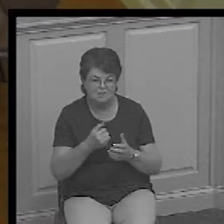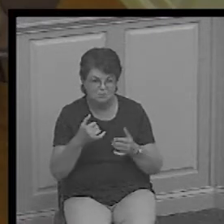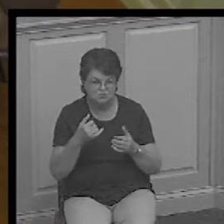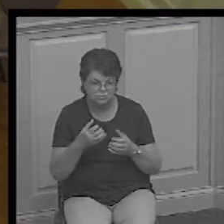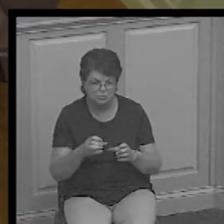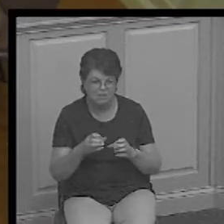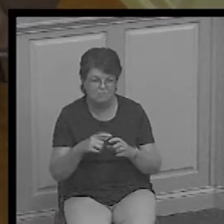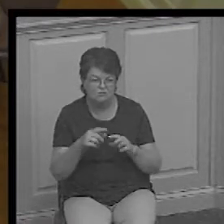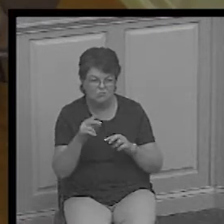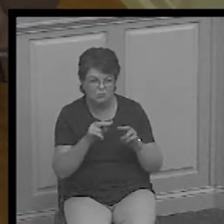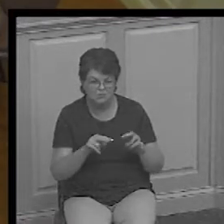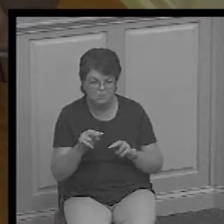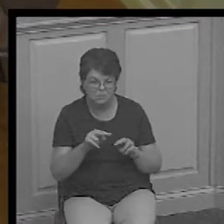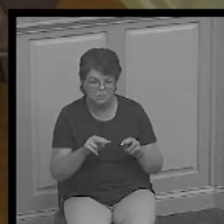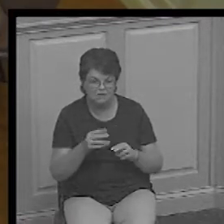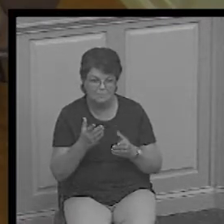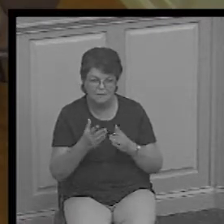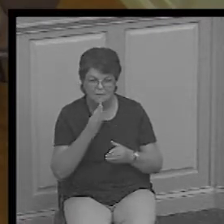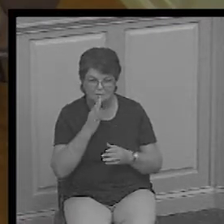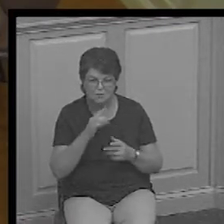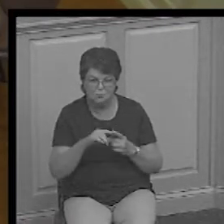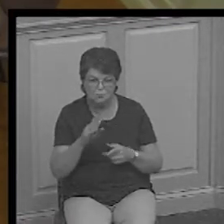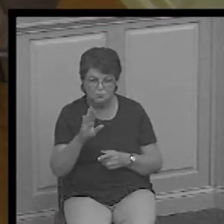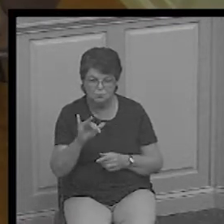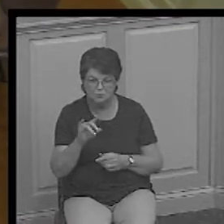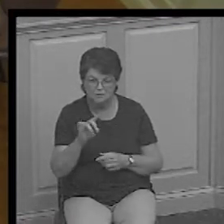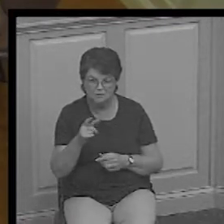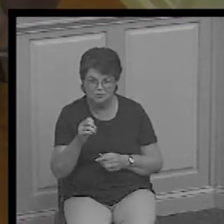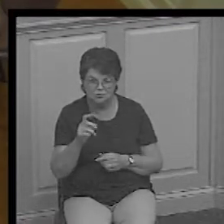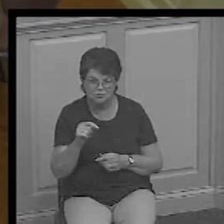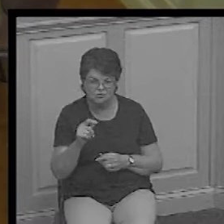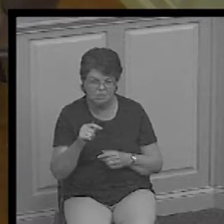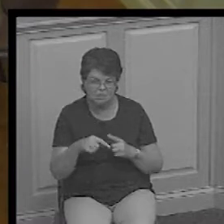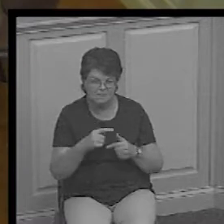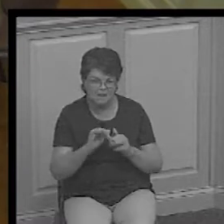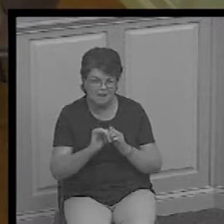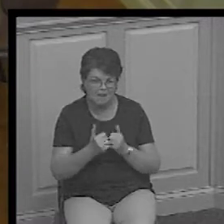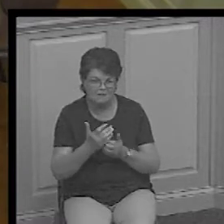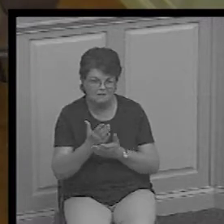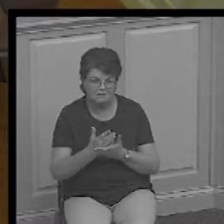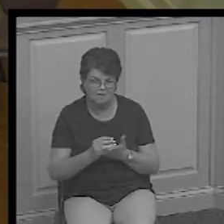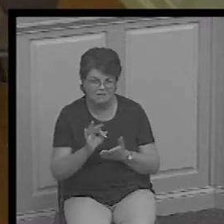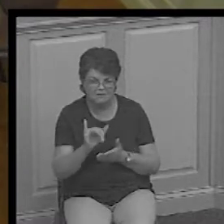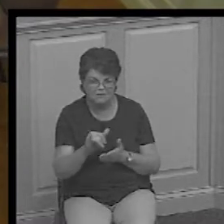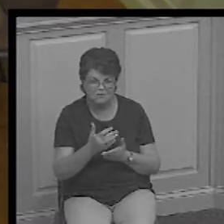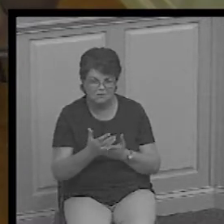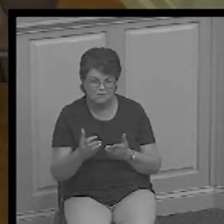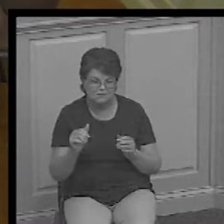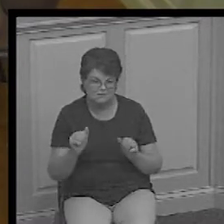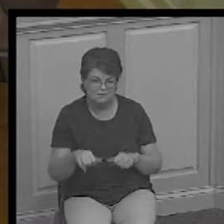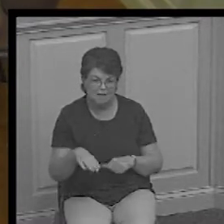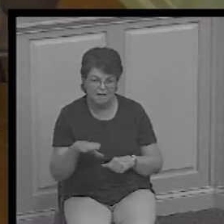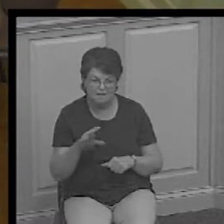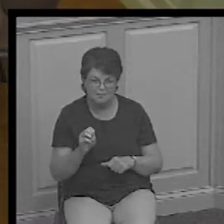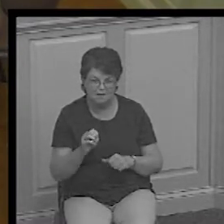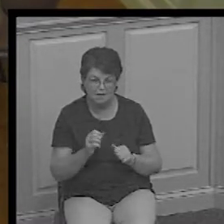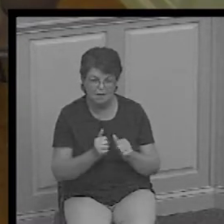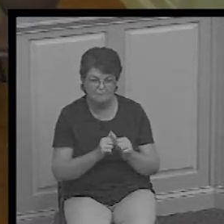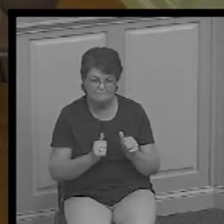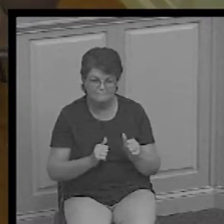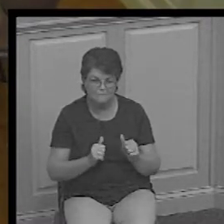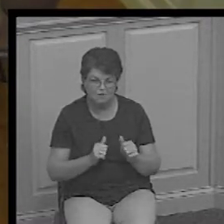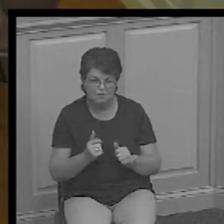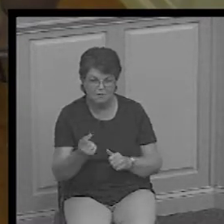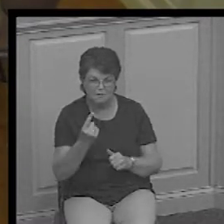at those and maybe talk to Bridget about how some of these things could be, avoid them coming